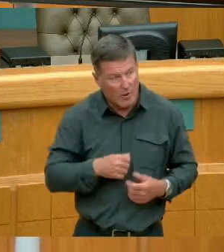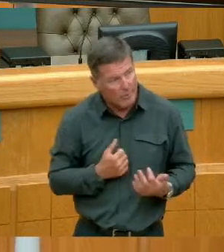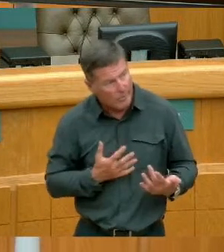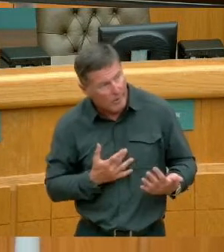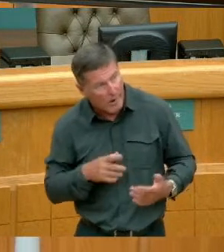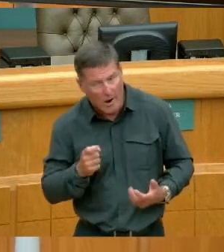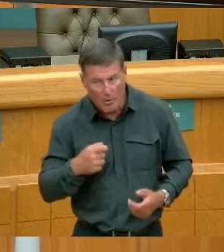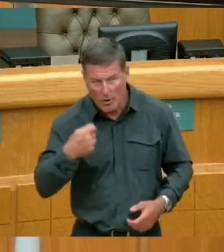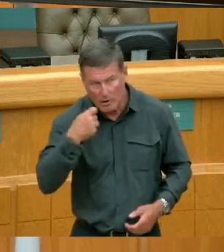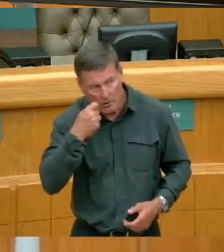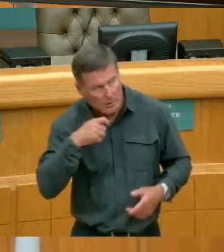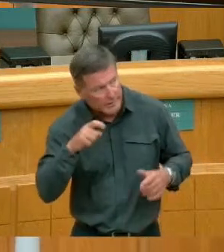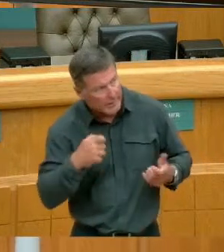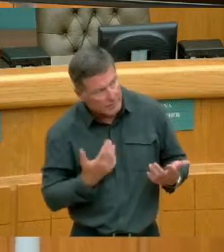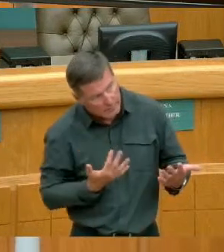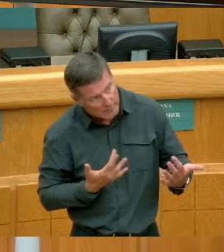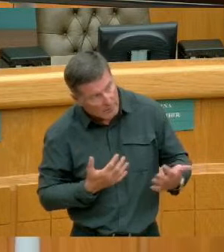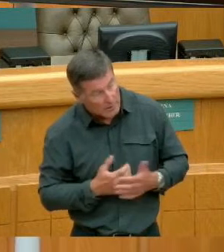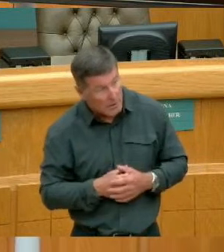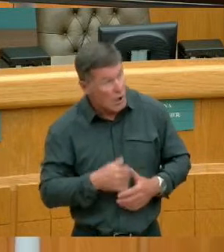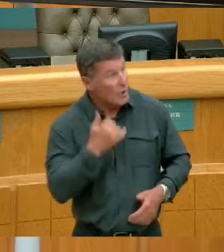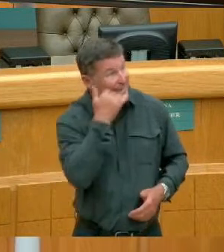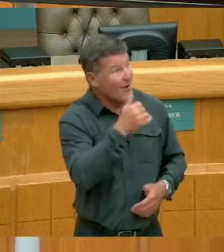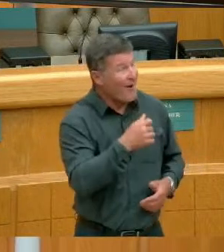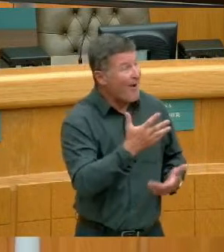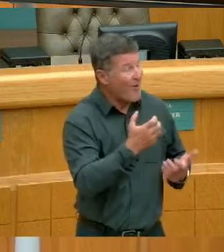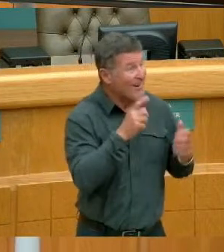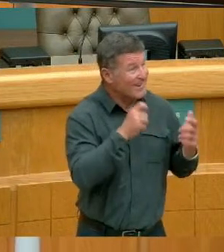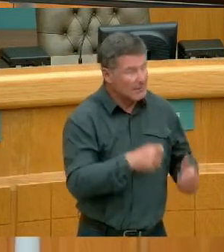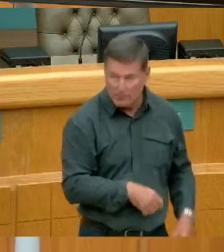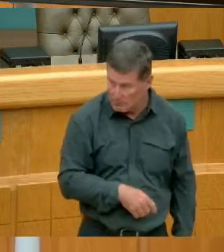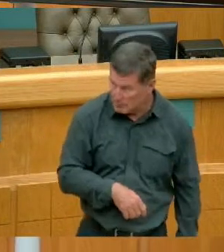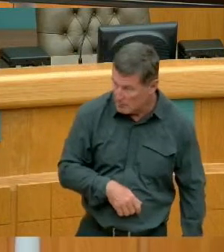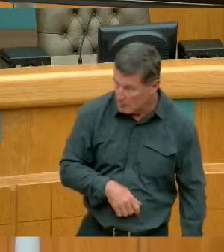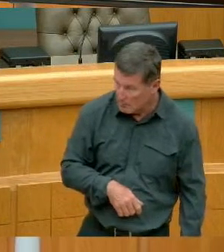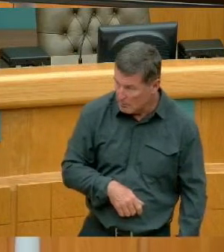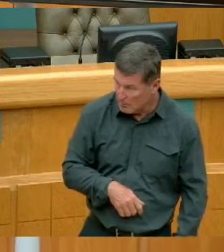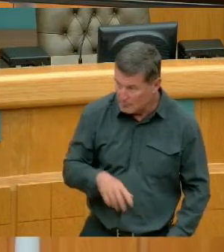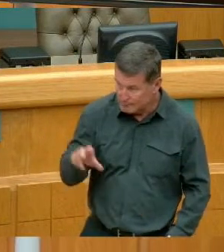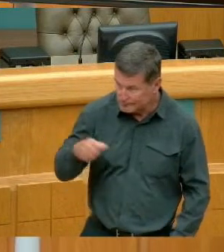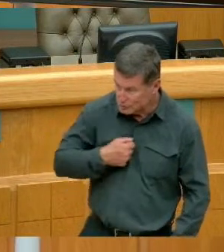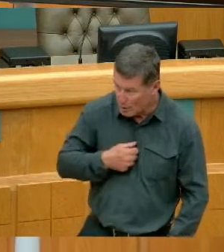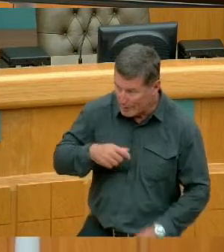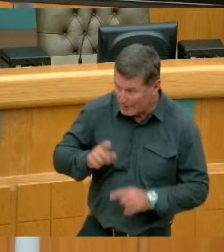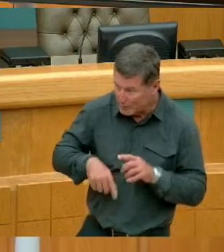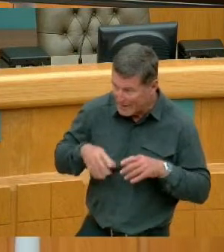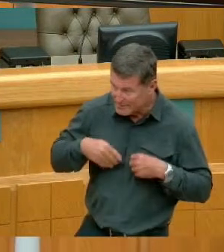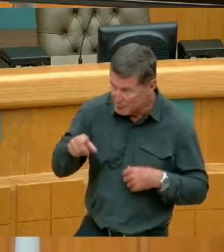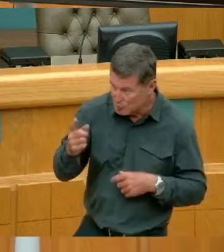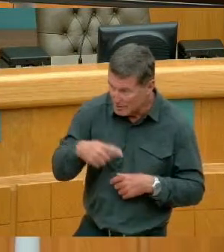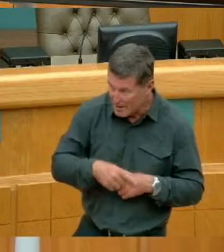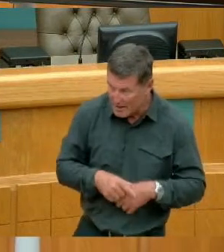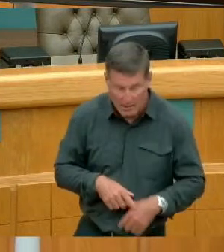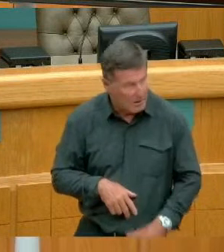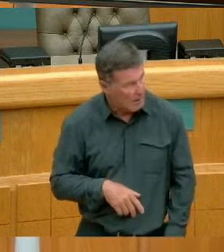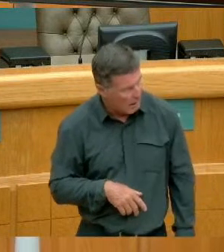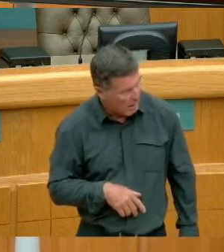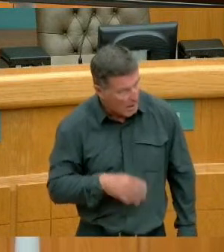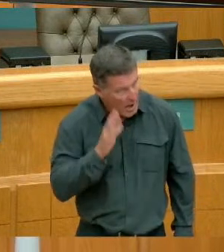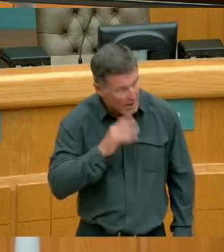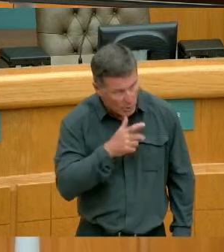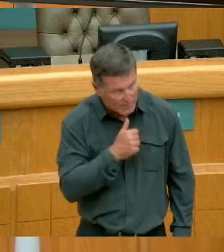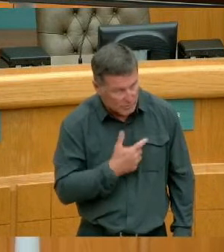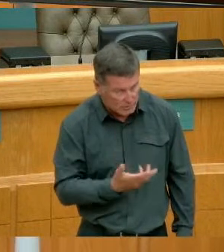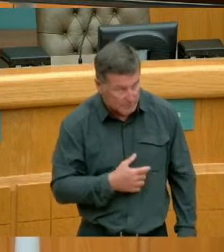to have to be told, we can't, take you today. So we're thinking outside the box and doing things